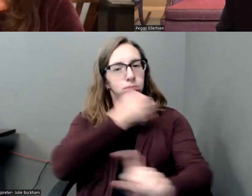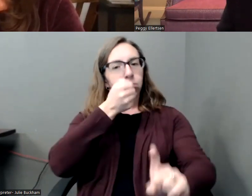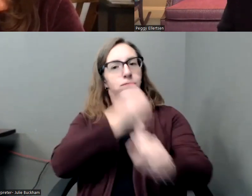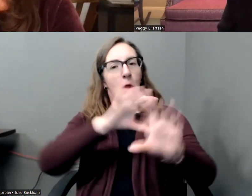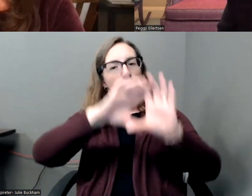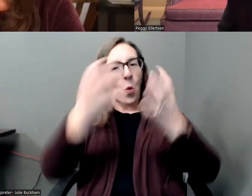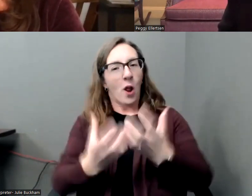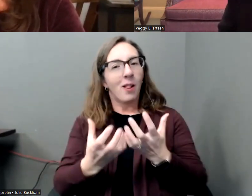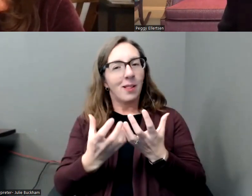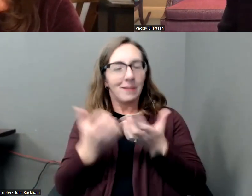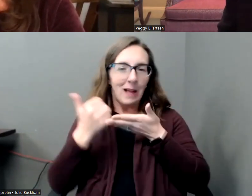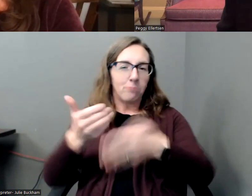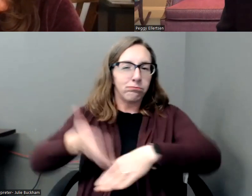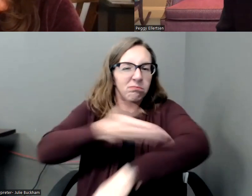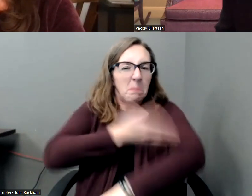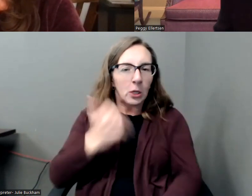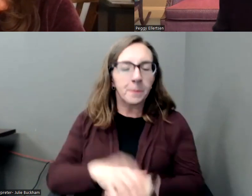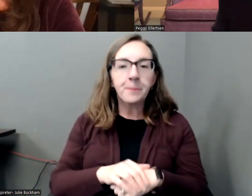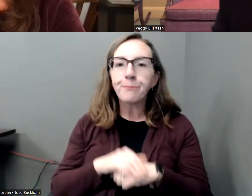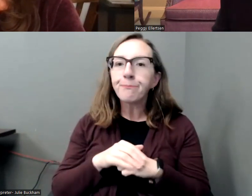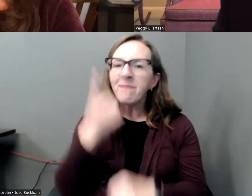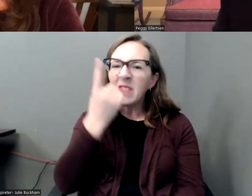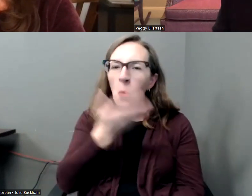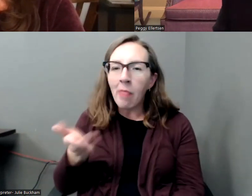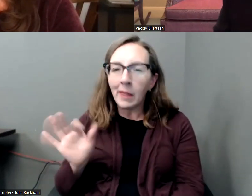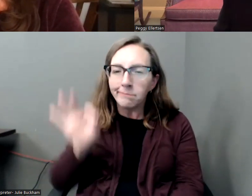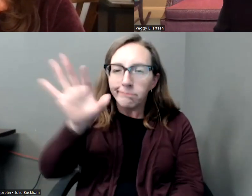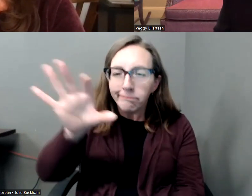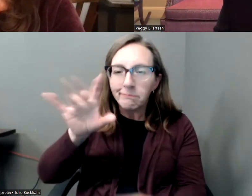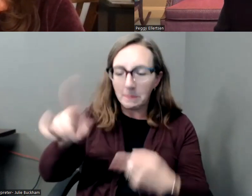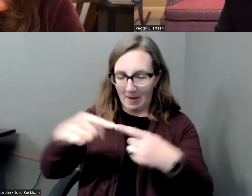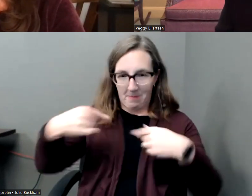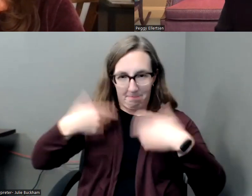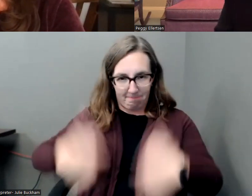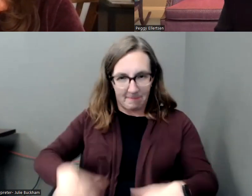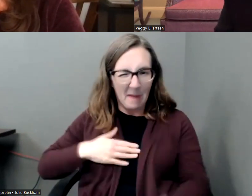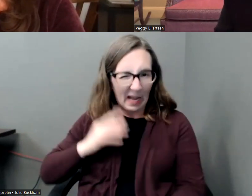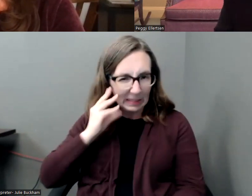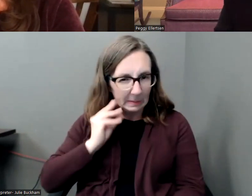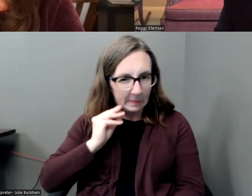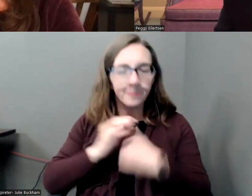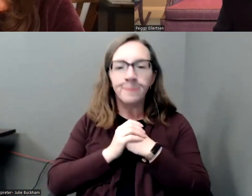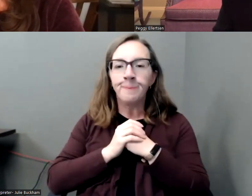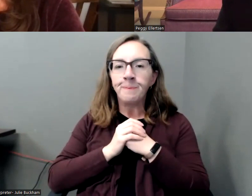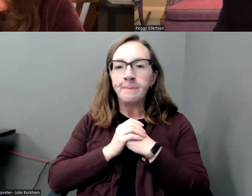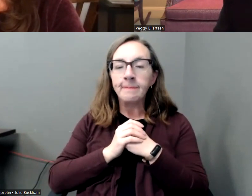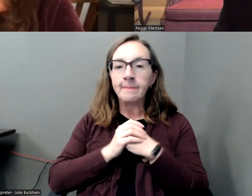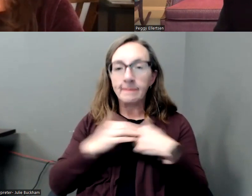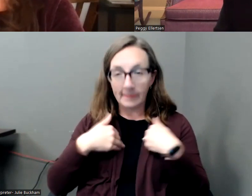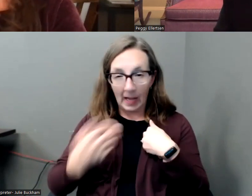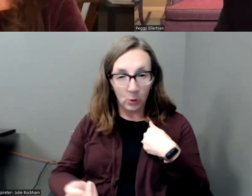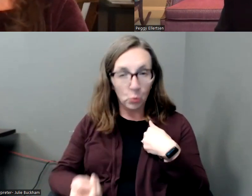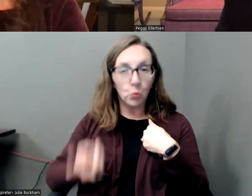hearing loss. And I'm just going to leave you with one anecdote about my story. I have had two